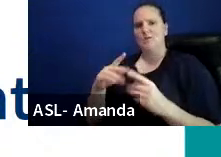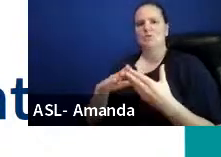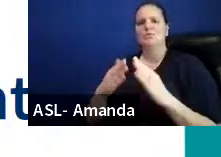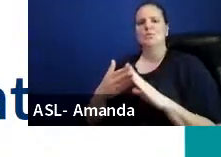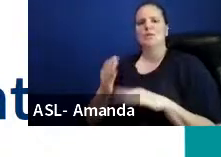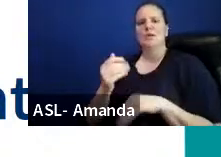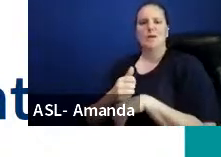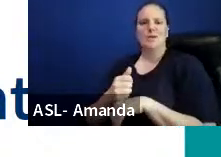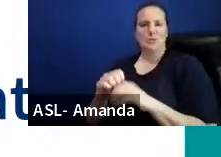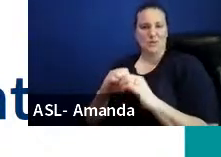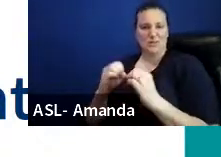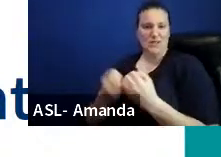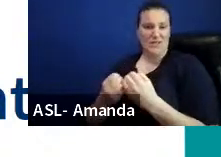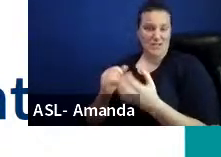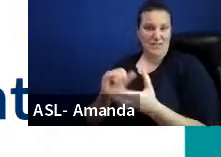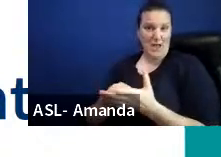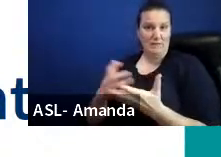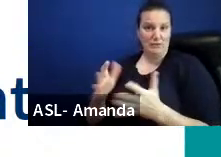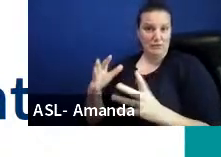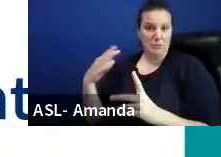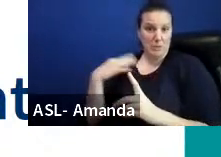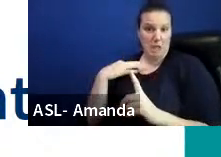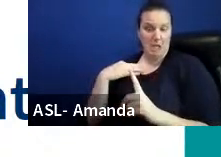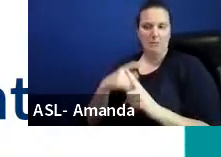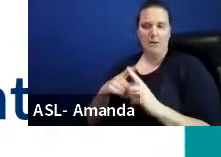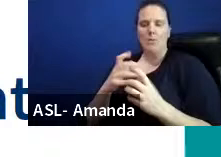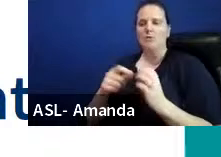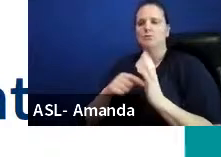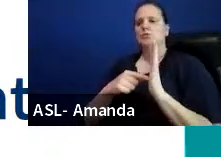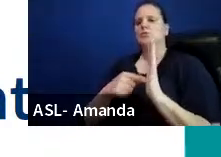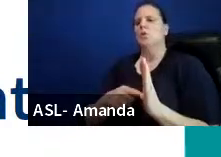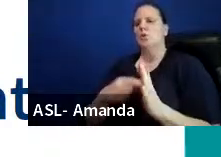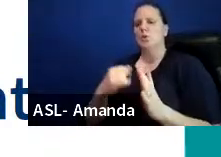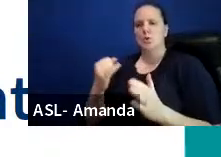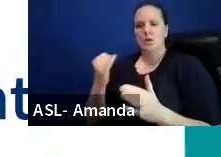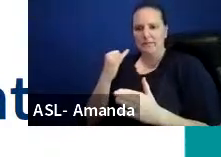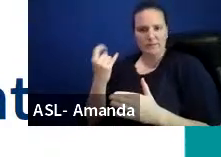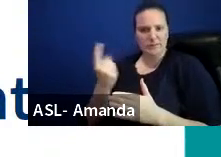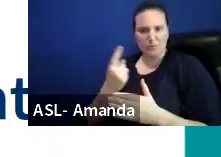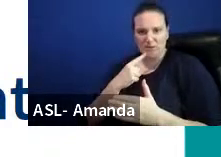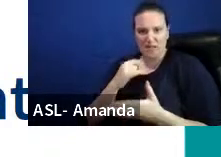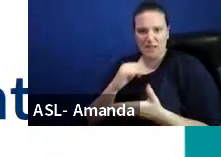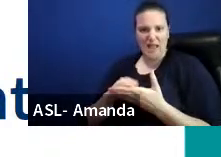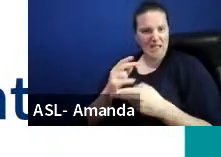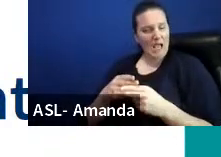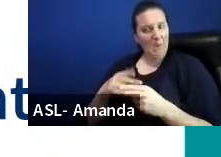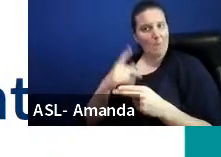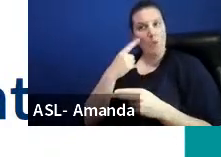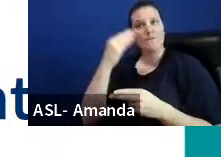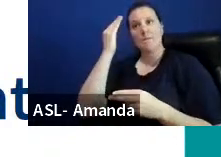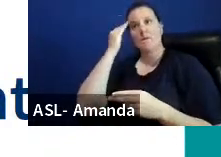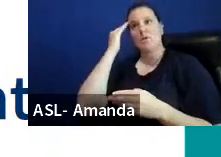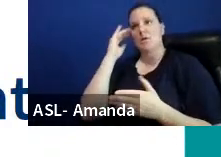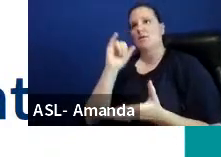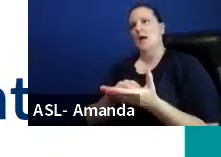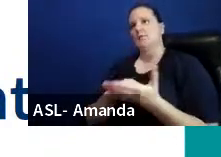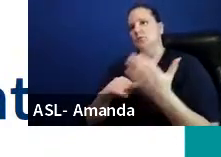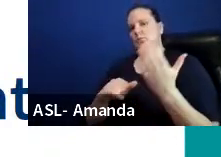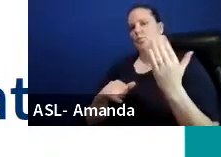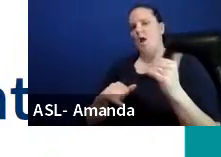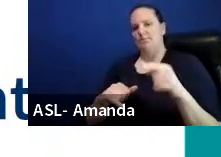community-based organizations that did apply, but just wanted to highlight in case someone said that that name looked familiar, that may be why.